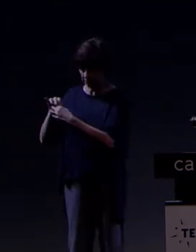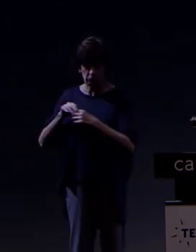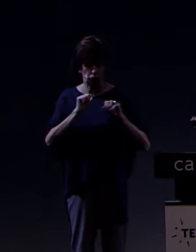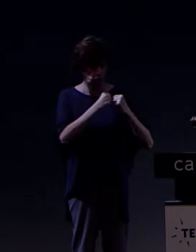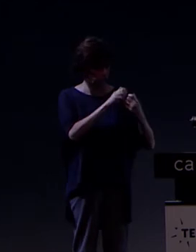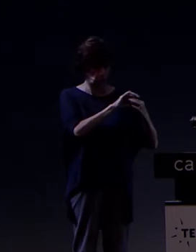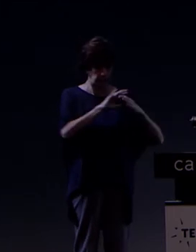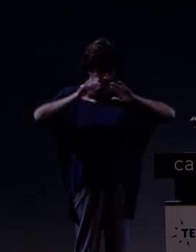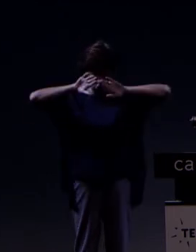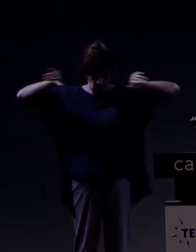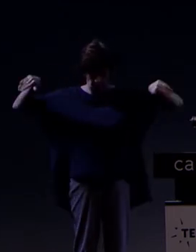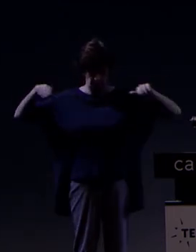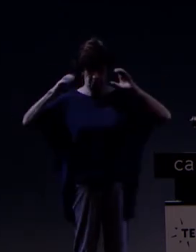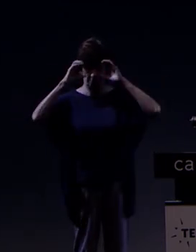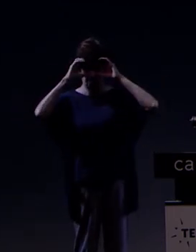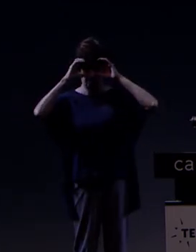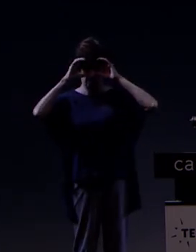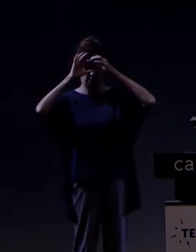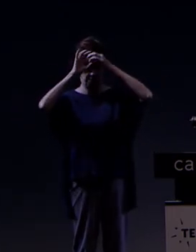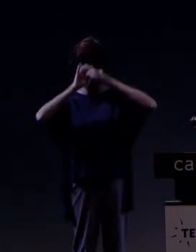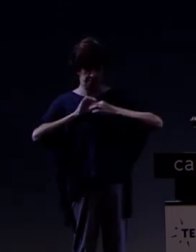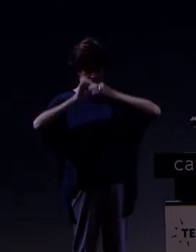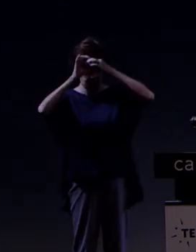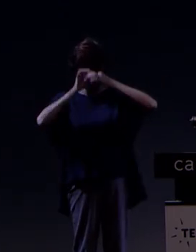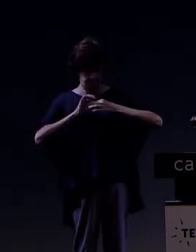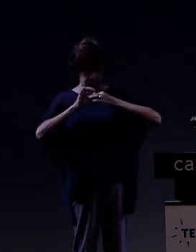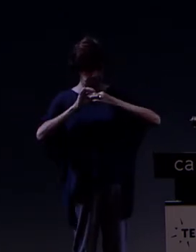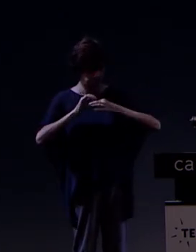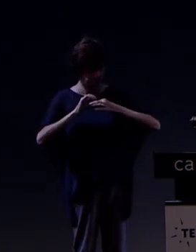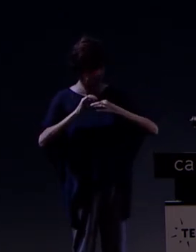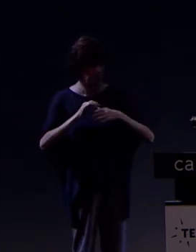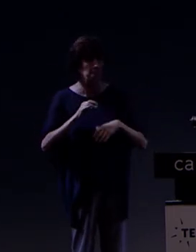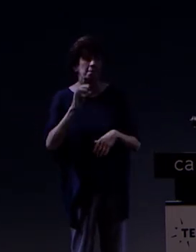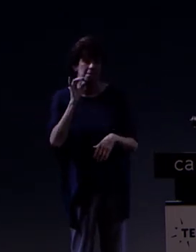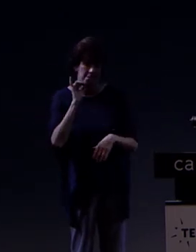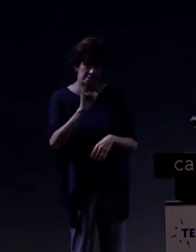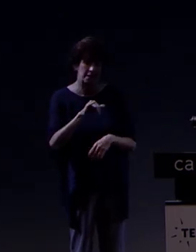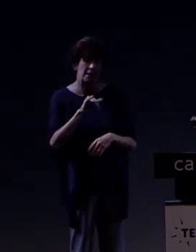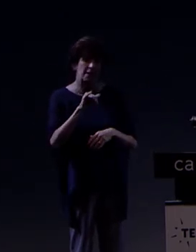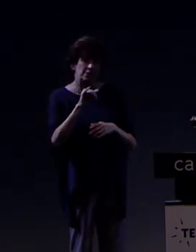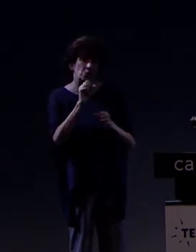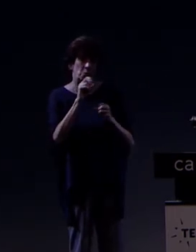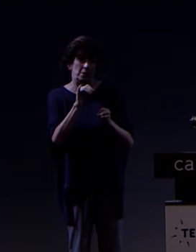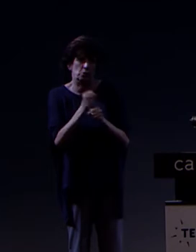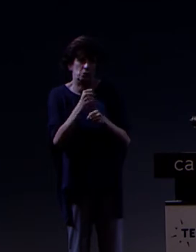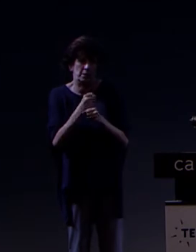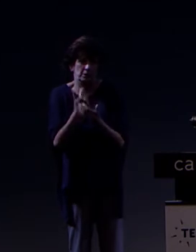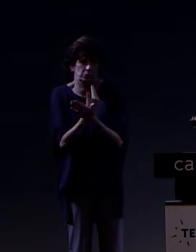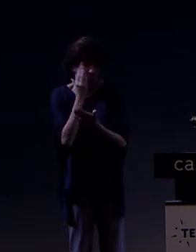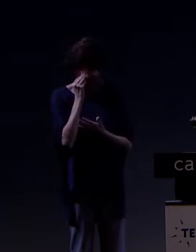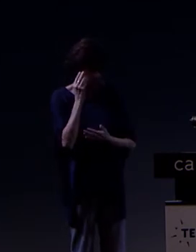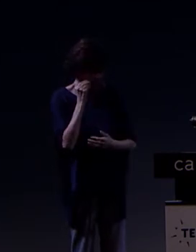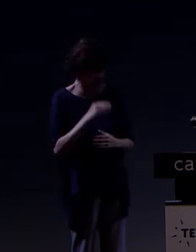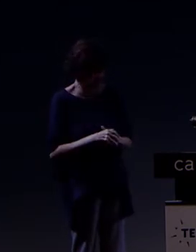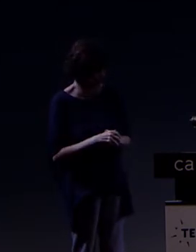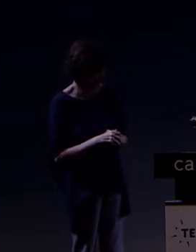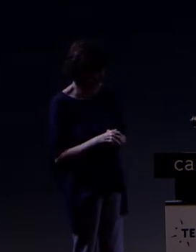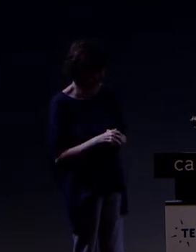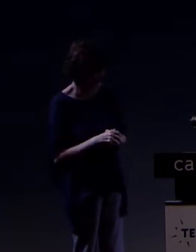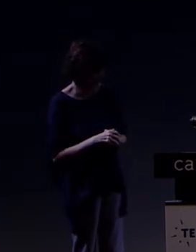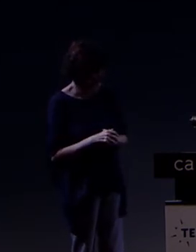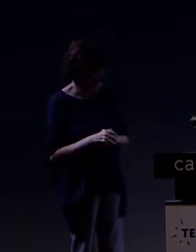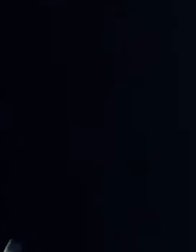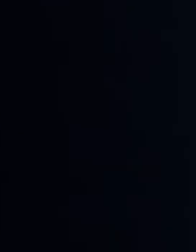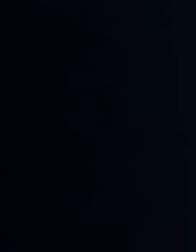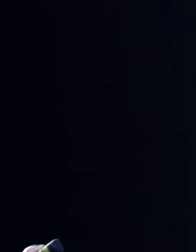connections, and it creates bifurcated experiences and it denies the body. So one thing that's